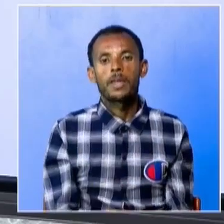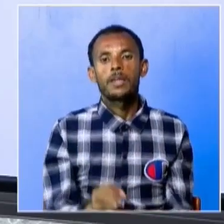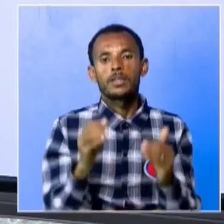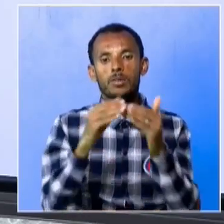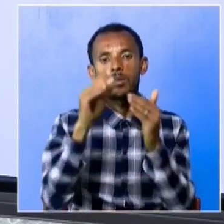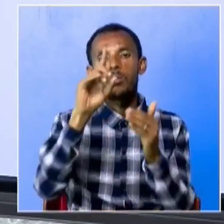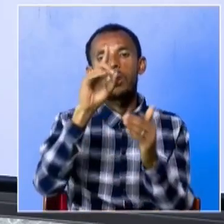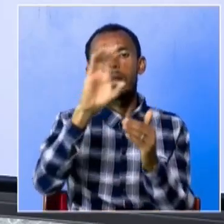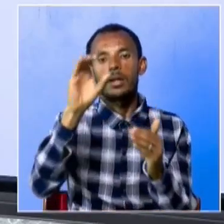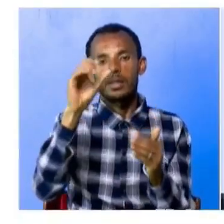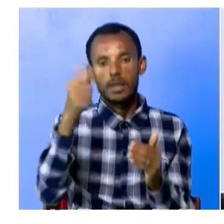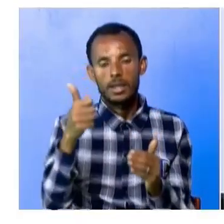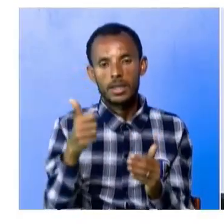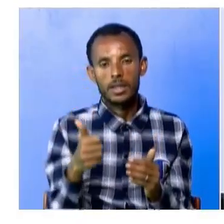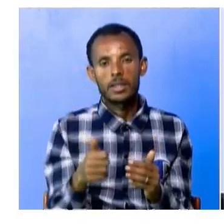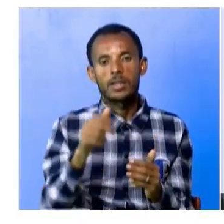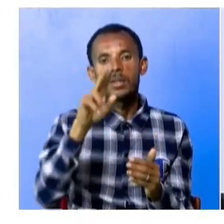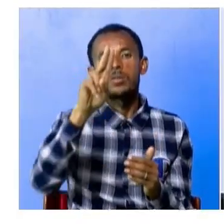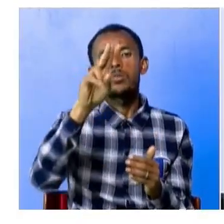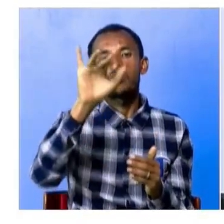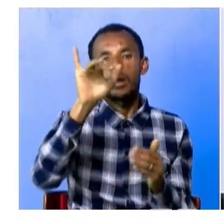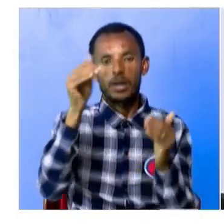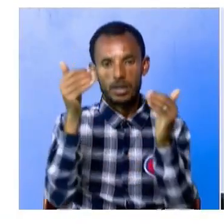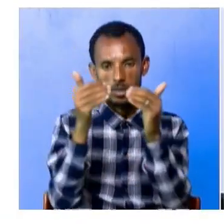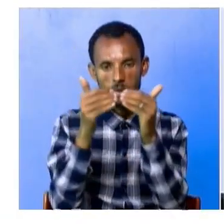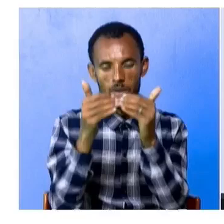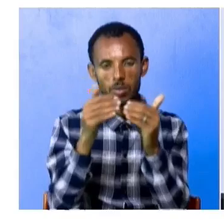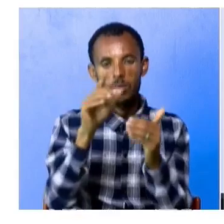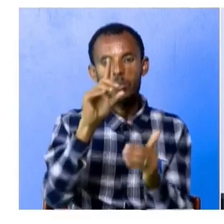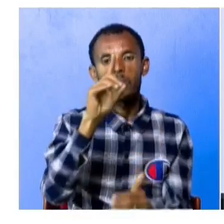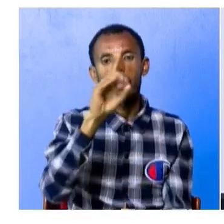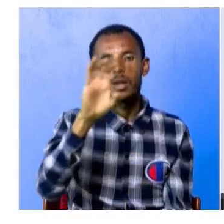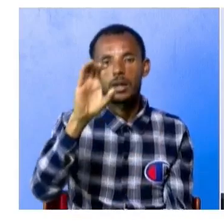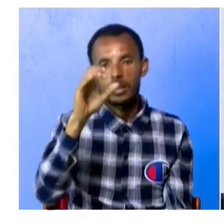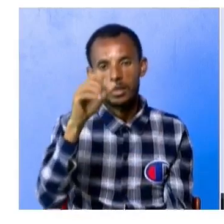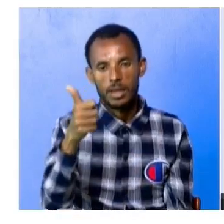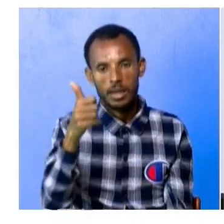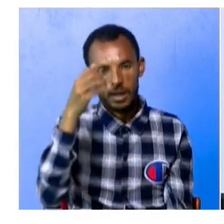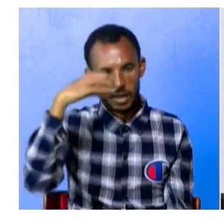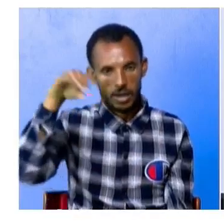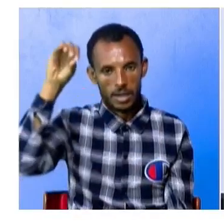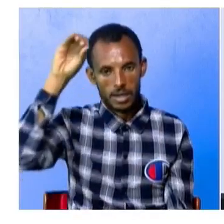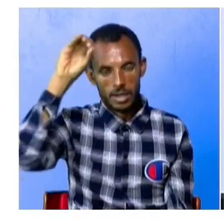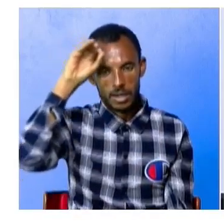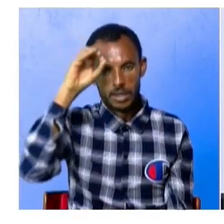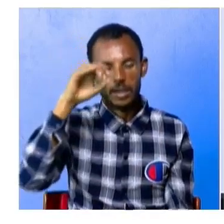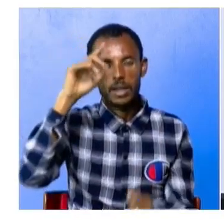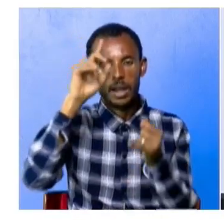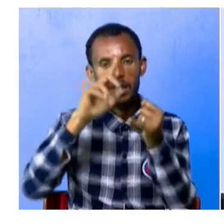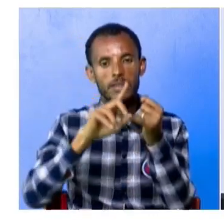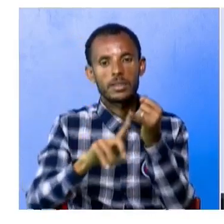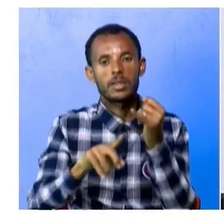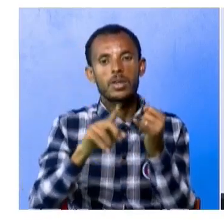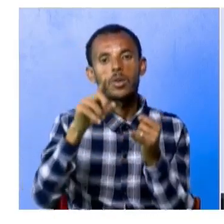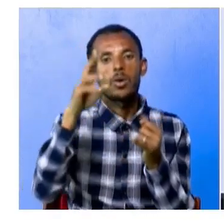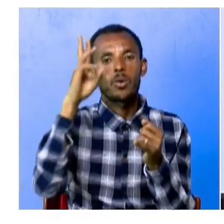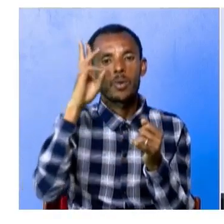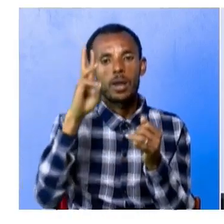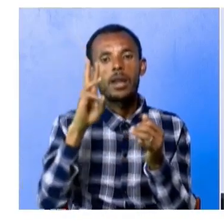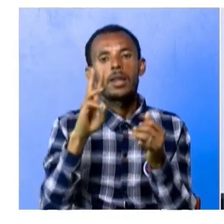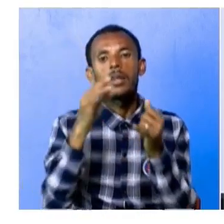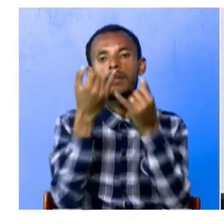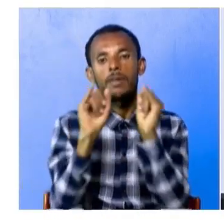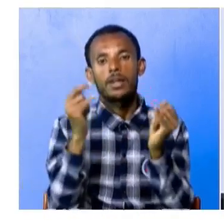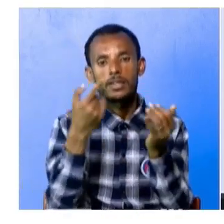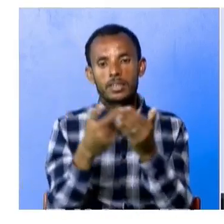110. So 2y becomes 110 degree, right? Lastly, you will divide this